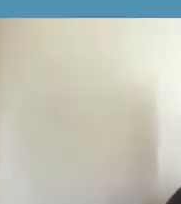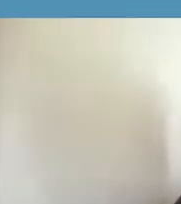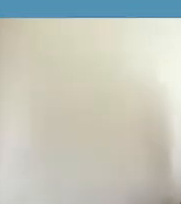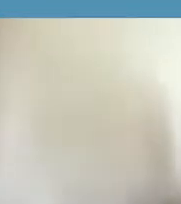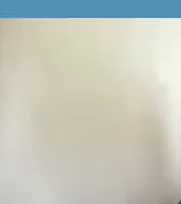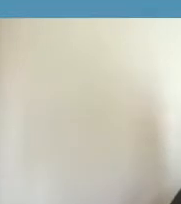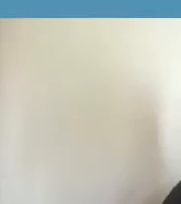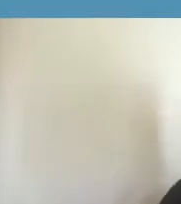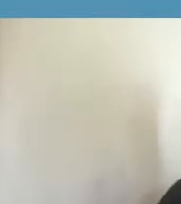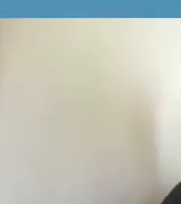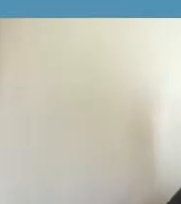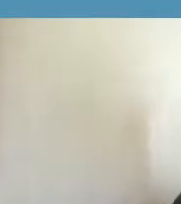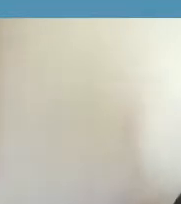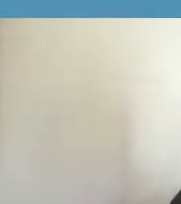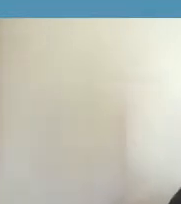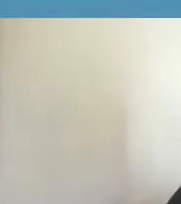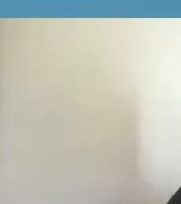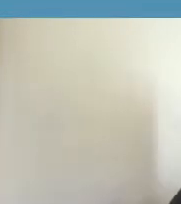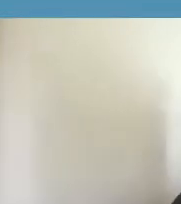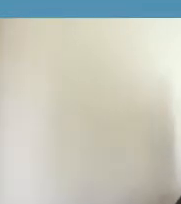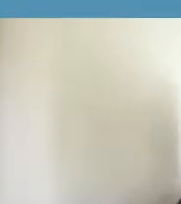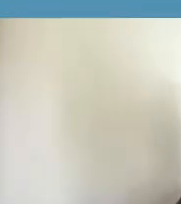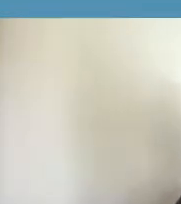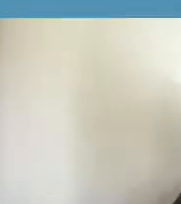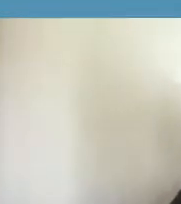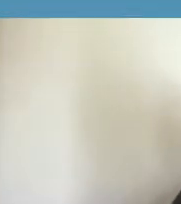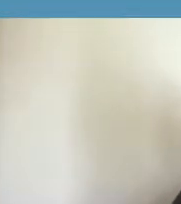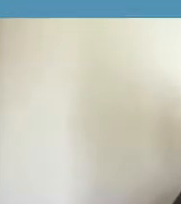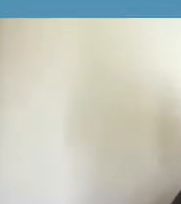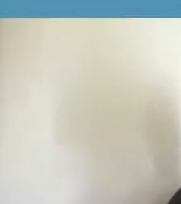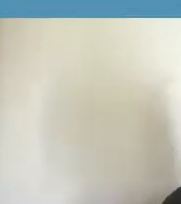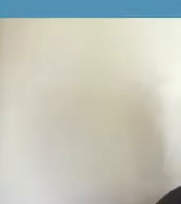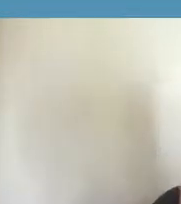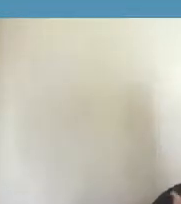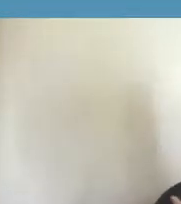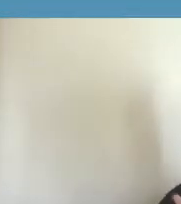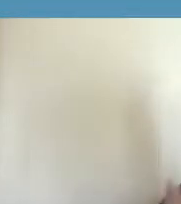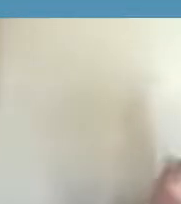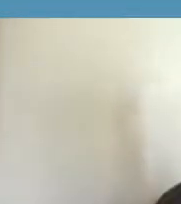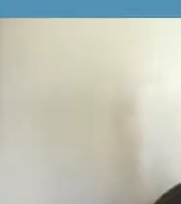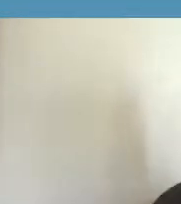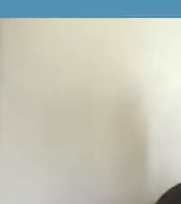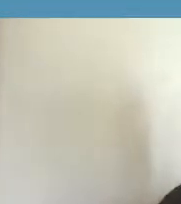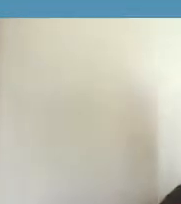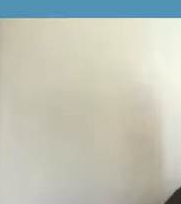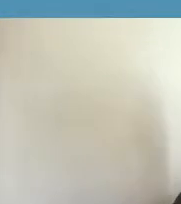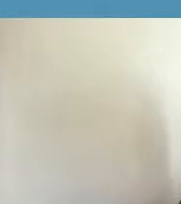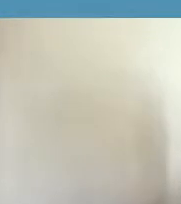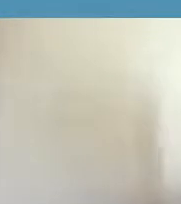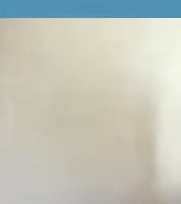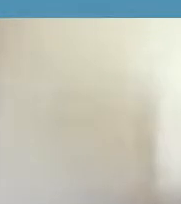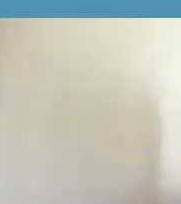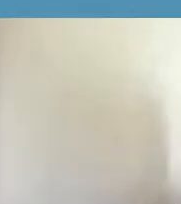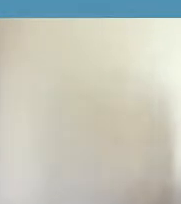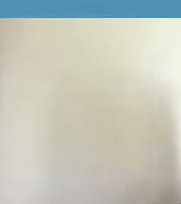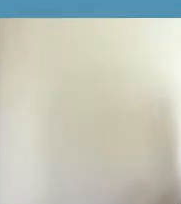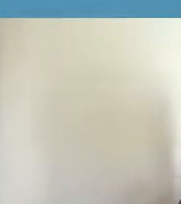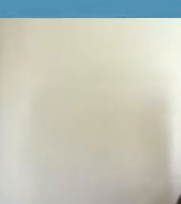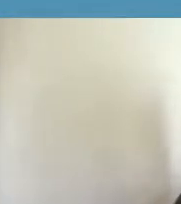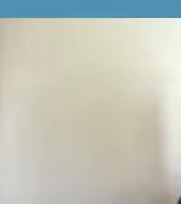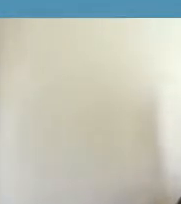between programs, please visit this forum, create a login, and post your questions. A member of the community or one of our student